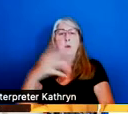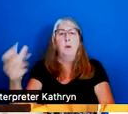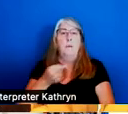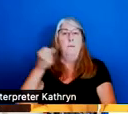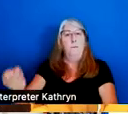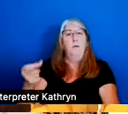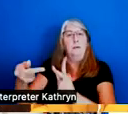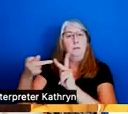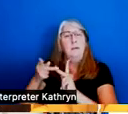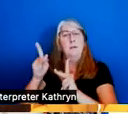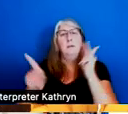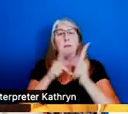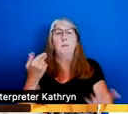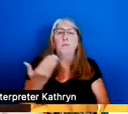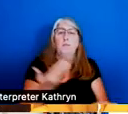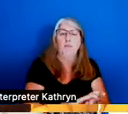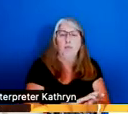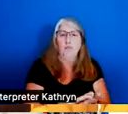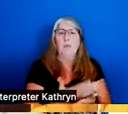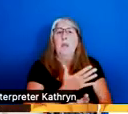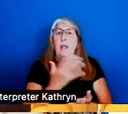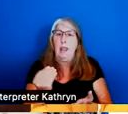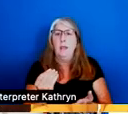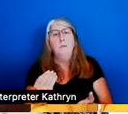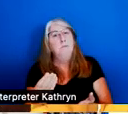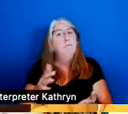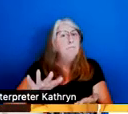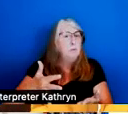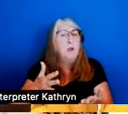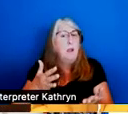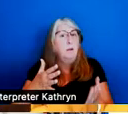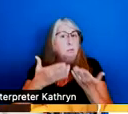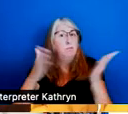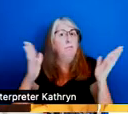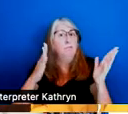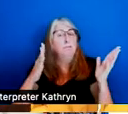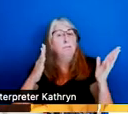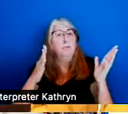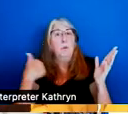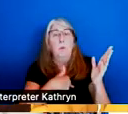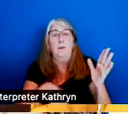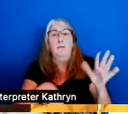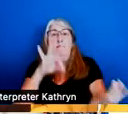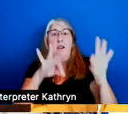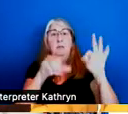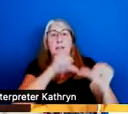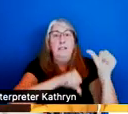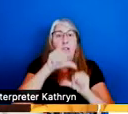people walk into our doors, and somehow the universe has helped us find one another, to help one